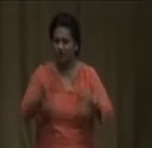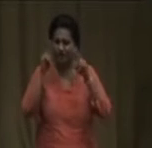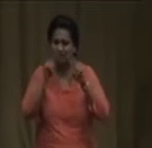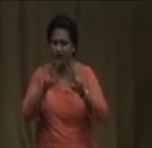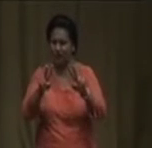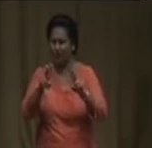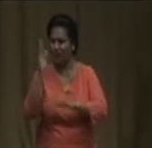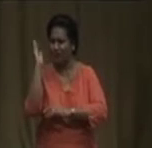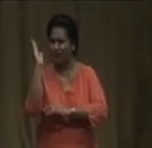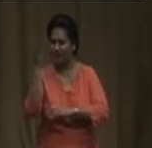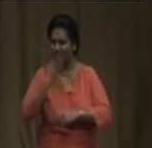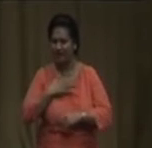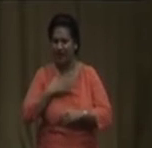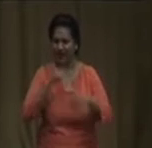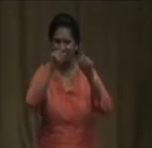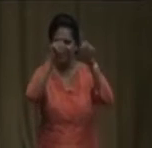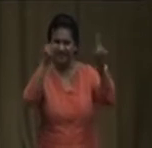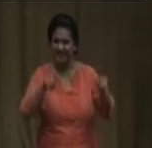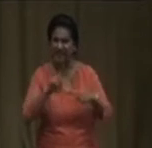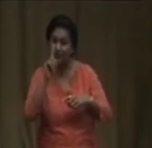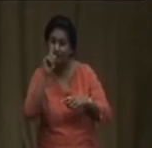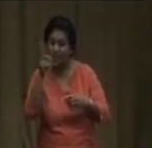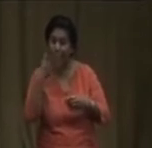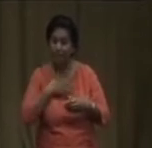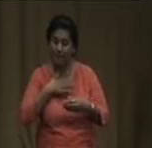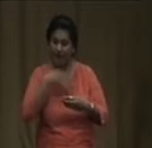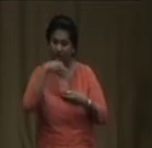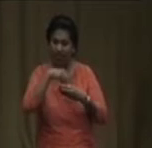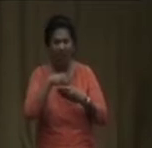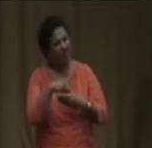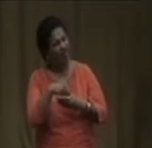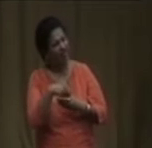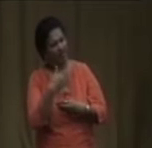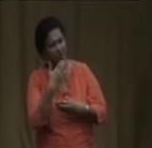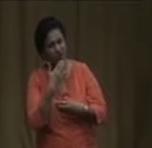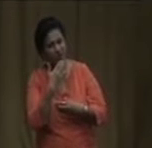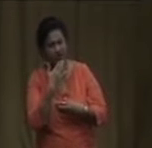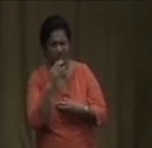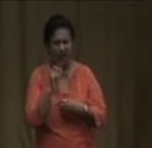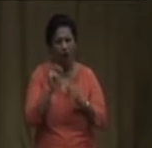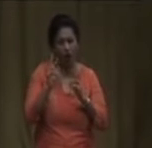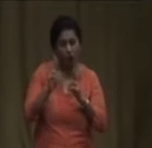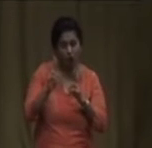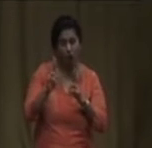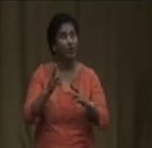presentations, so if you find that my content is not sufficiently compelling, I hope that you enjoy the